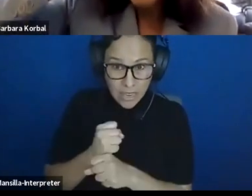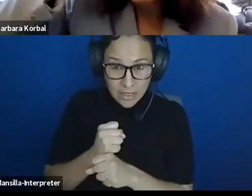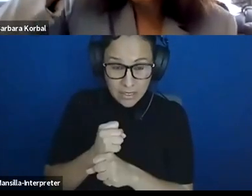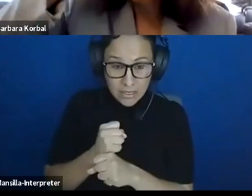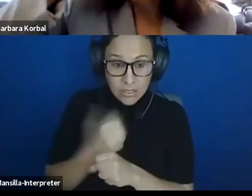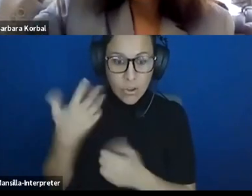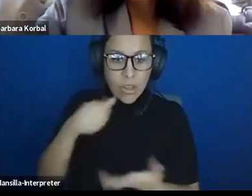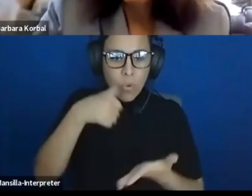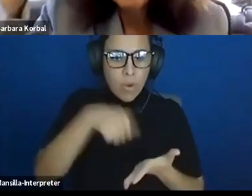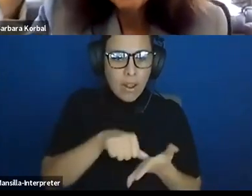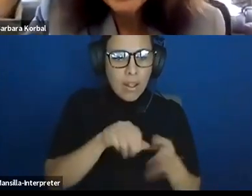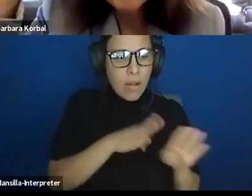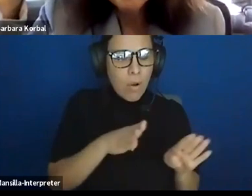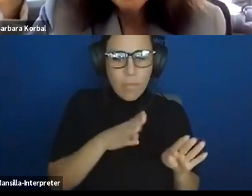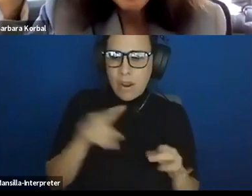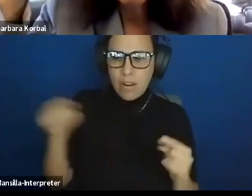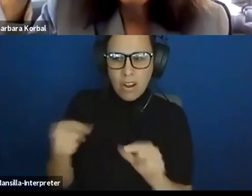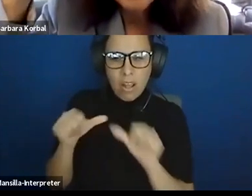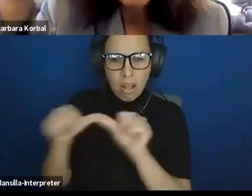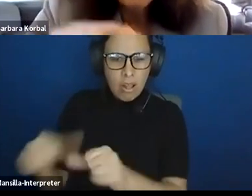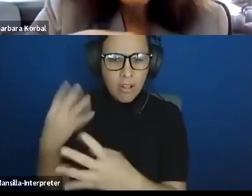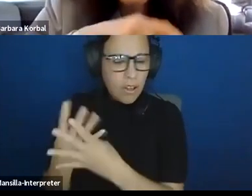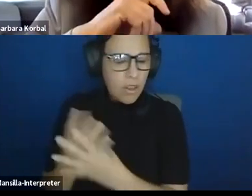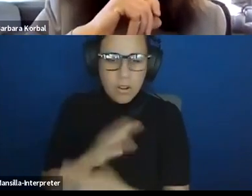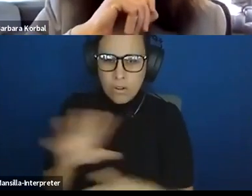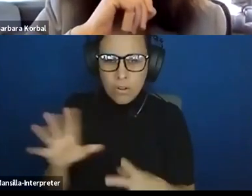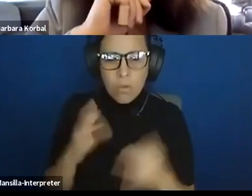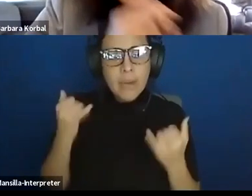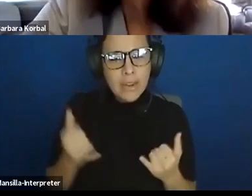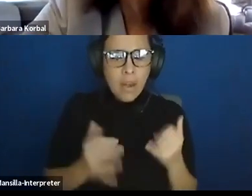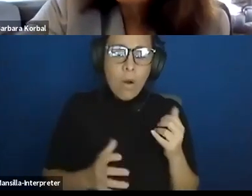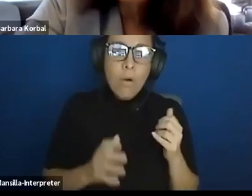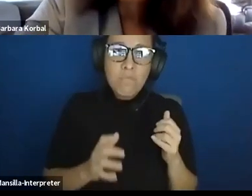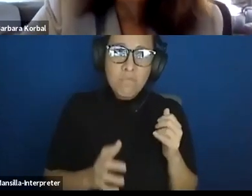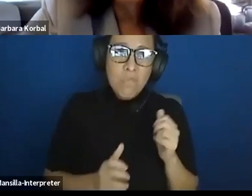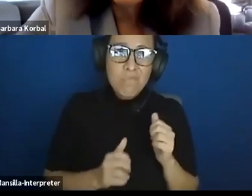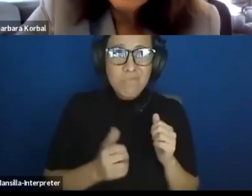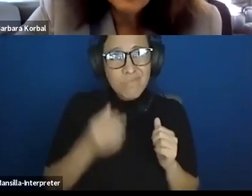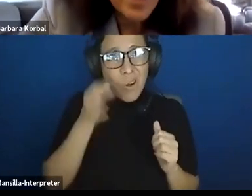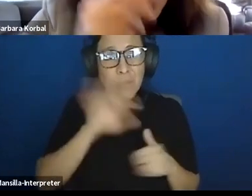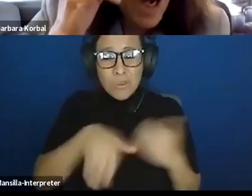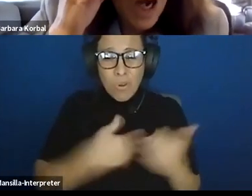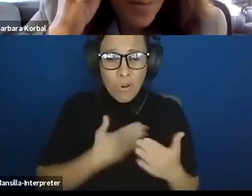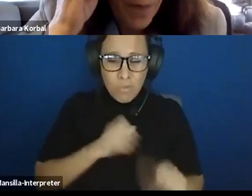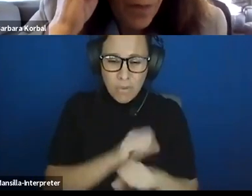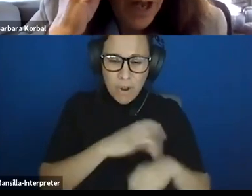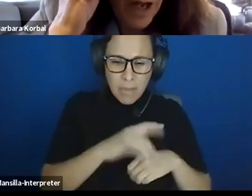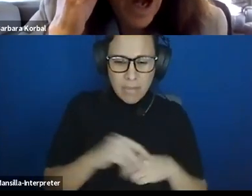be revised later, but yeah, almost everything is available. And there's another thing too that I want to bring